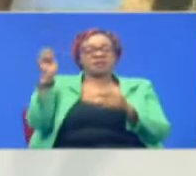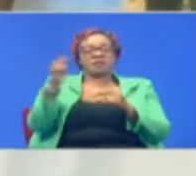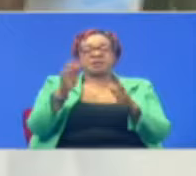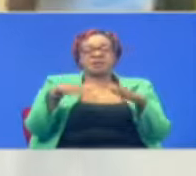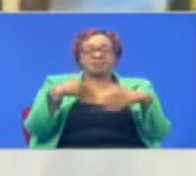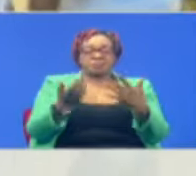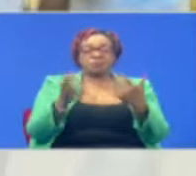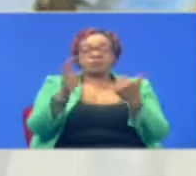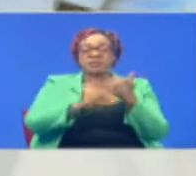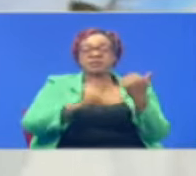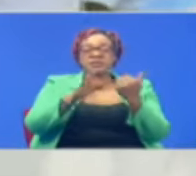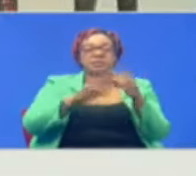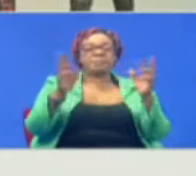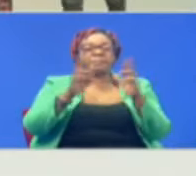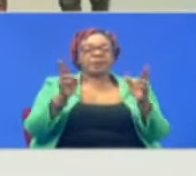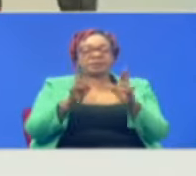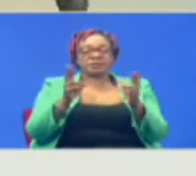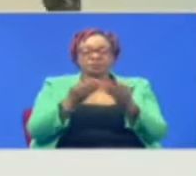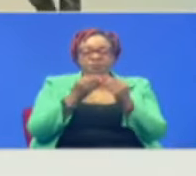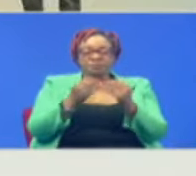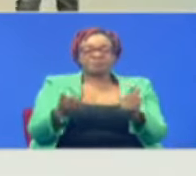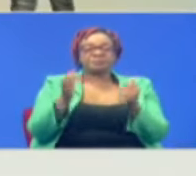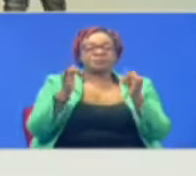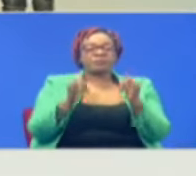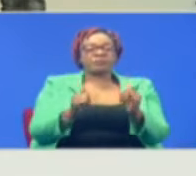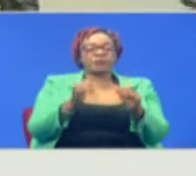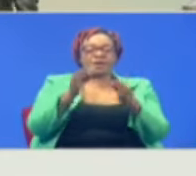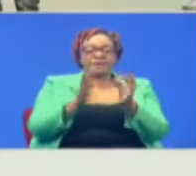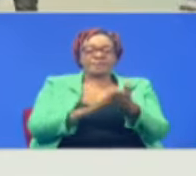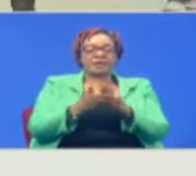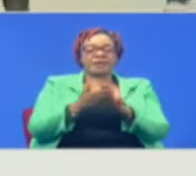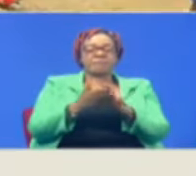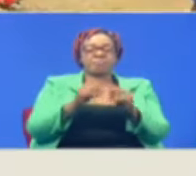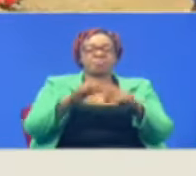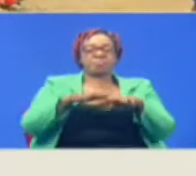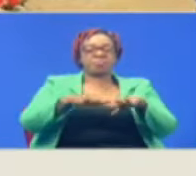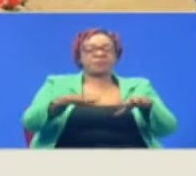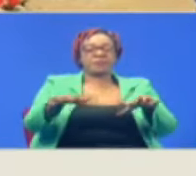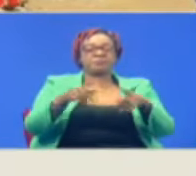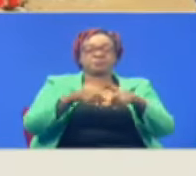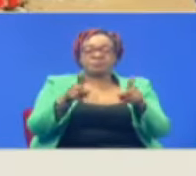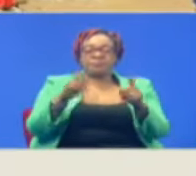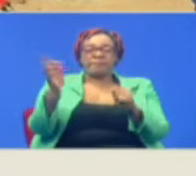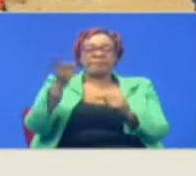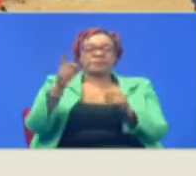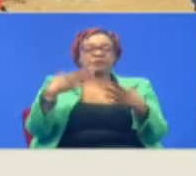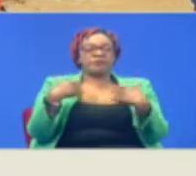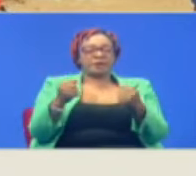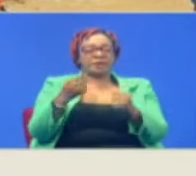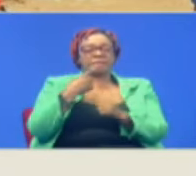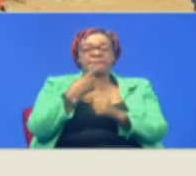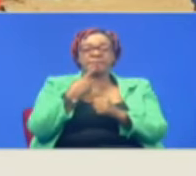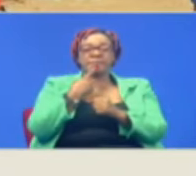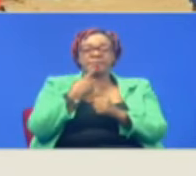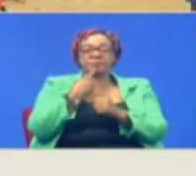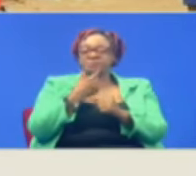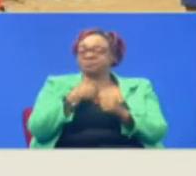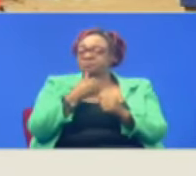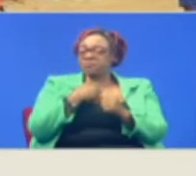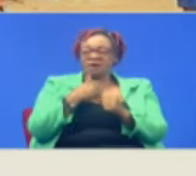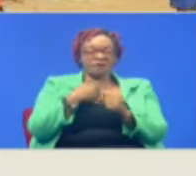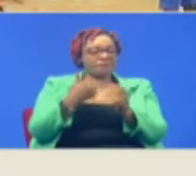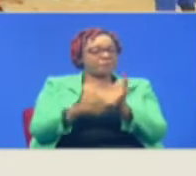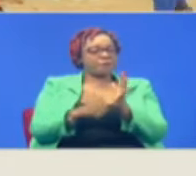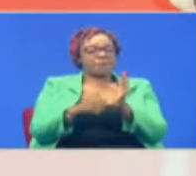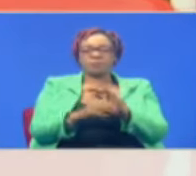country's preparedness to combat the new strains if they become widespread. But the Ministry of Health maintains that there is no cause for alarm.